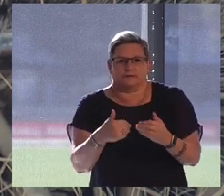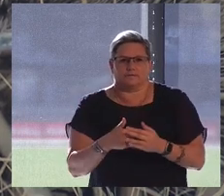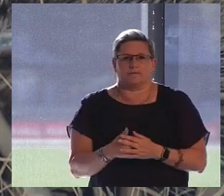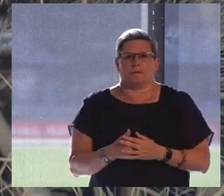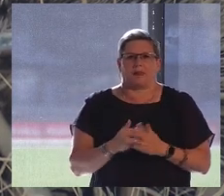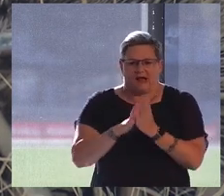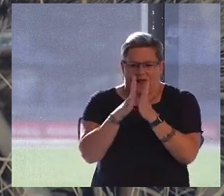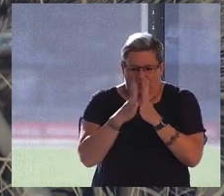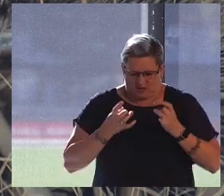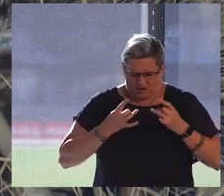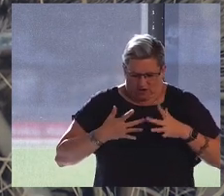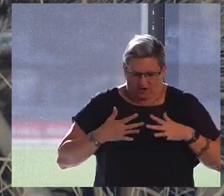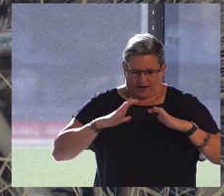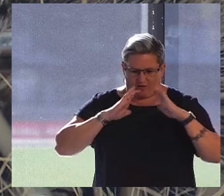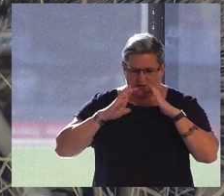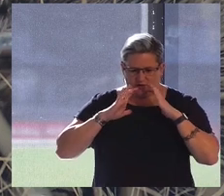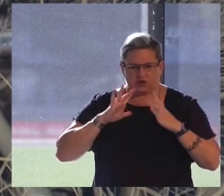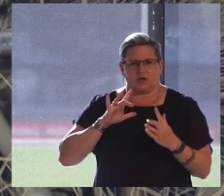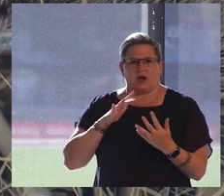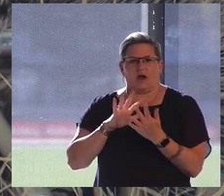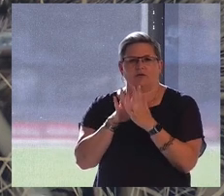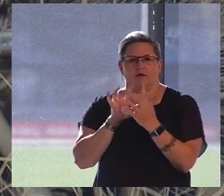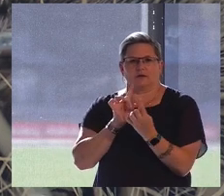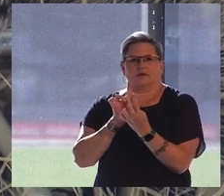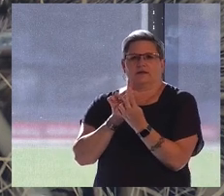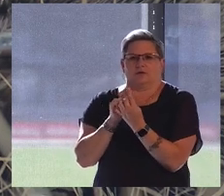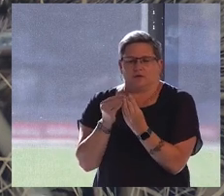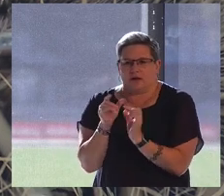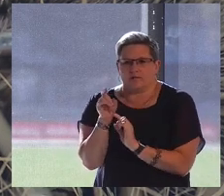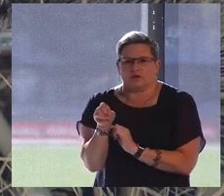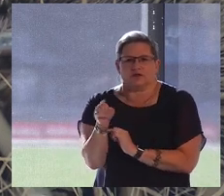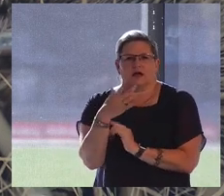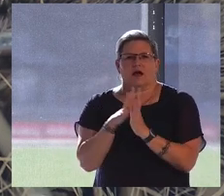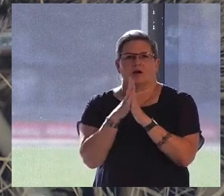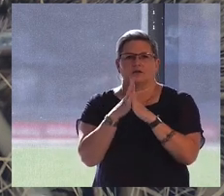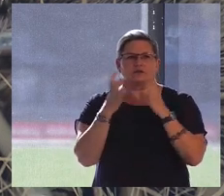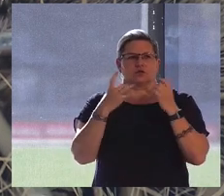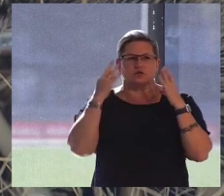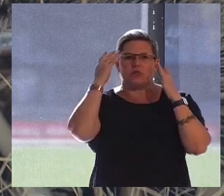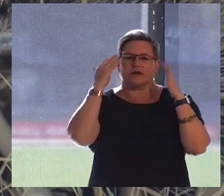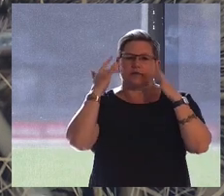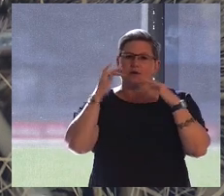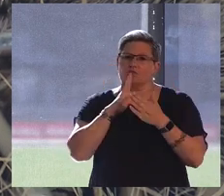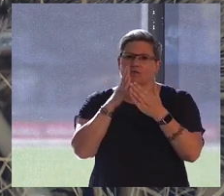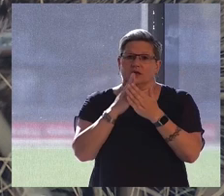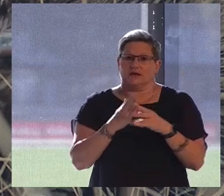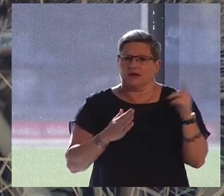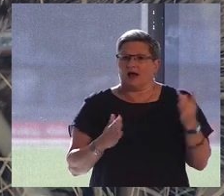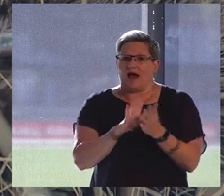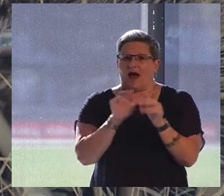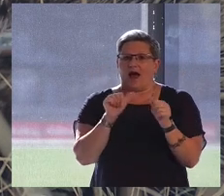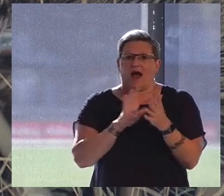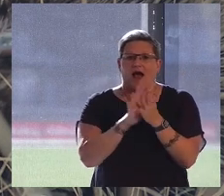start that conversation. Because as the saying goes, the best time to plant a tree was 3 decades